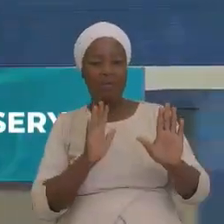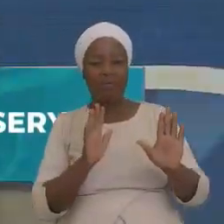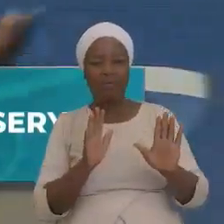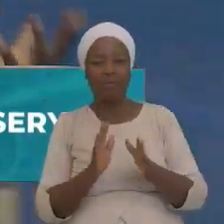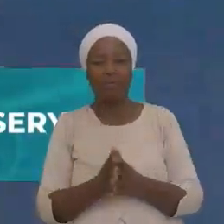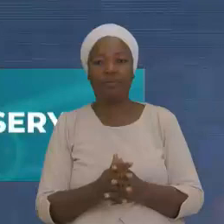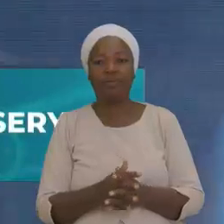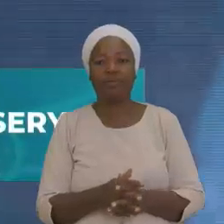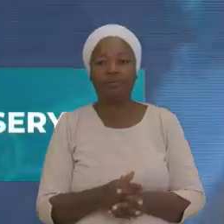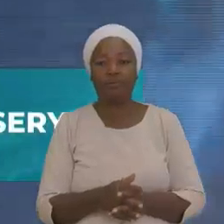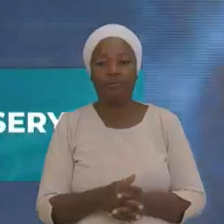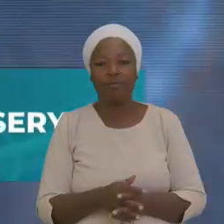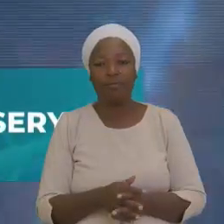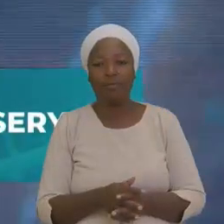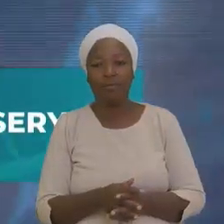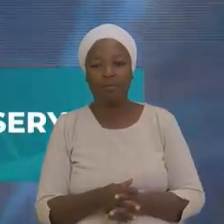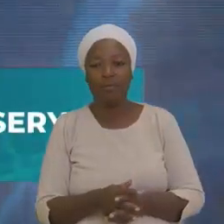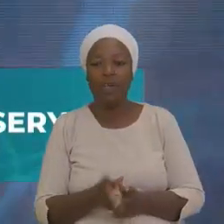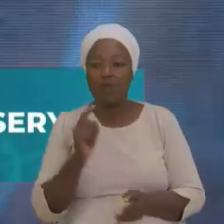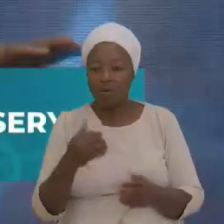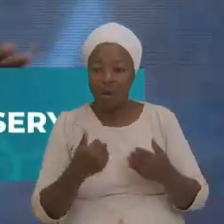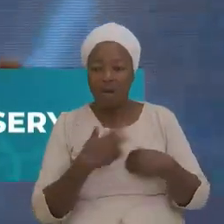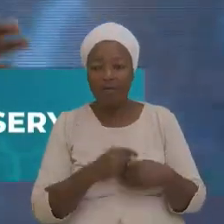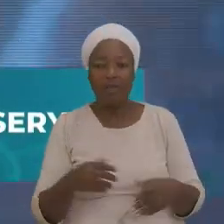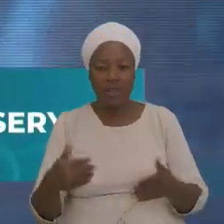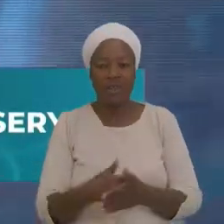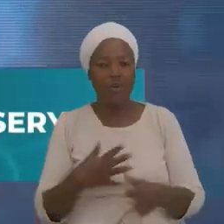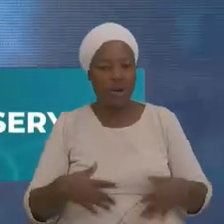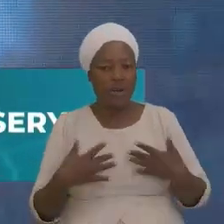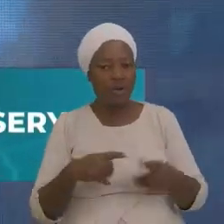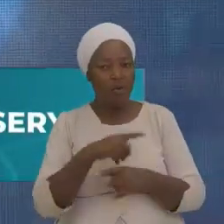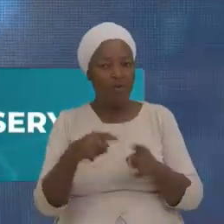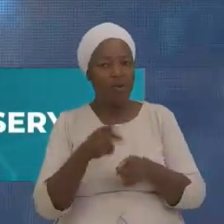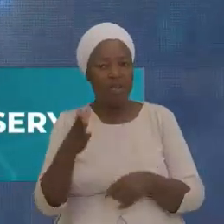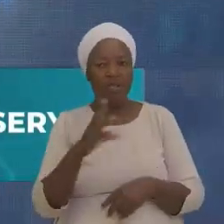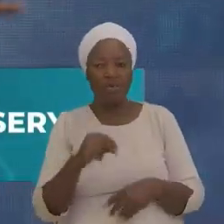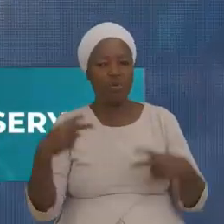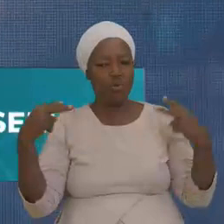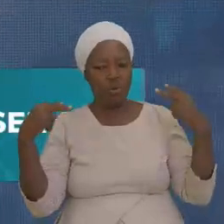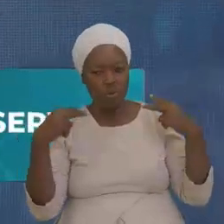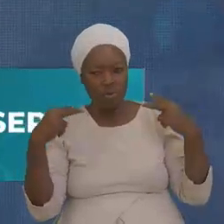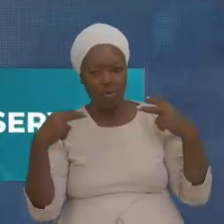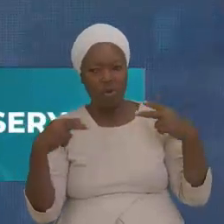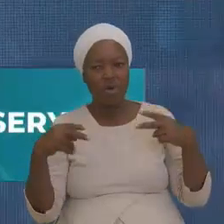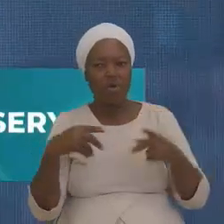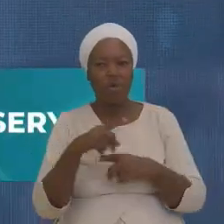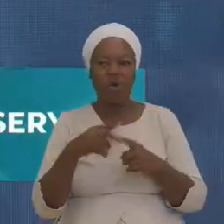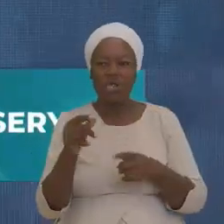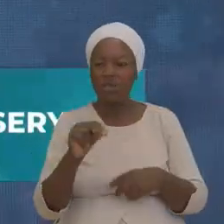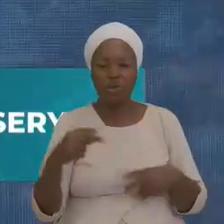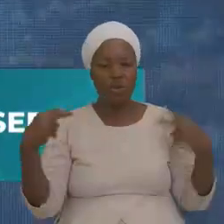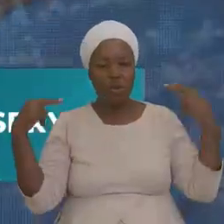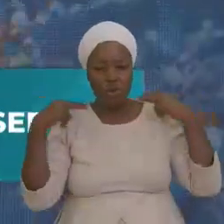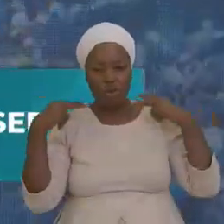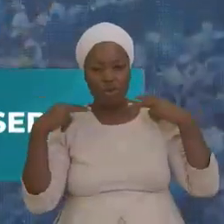We're flying to a new land where there's no yoke, where there's no yoke,